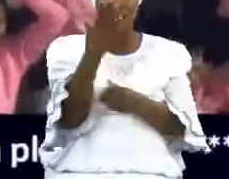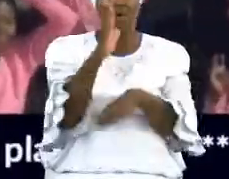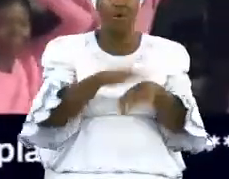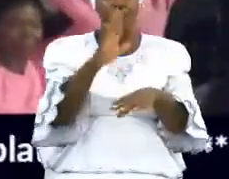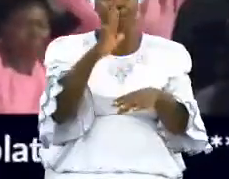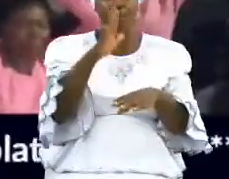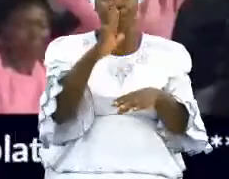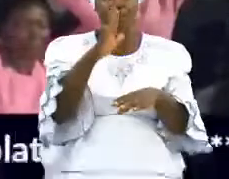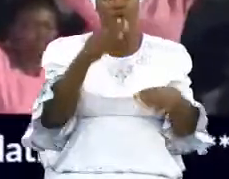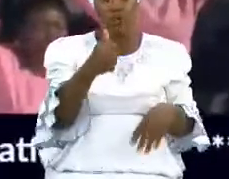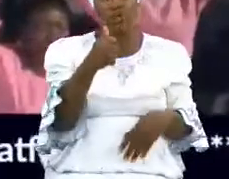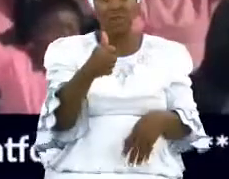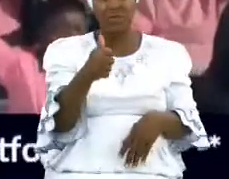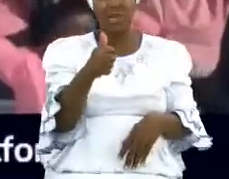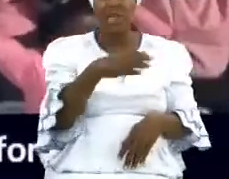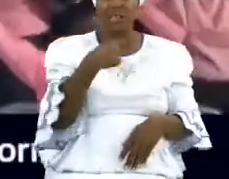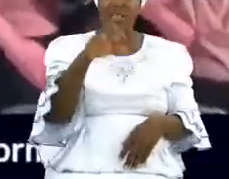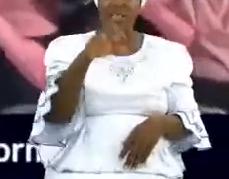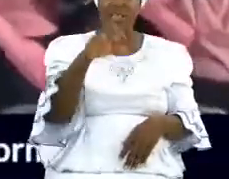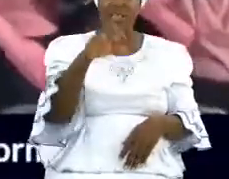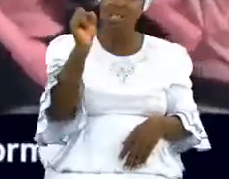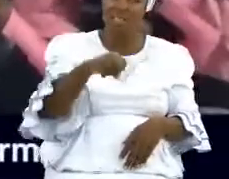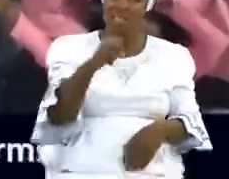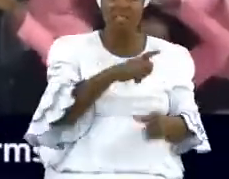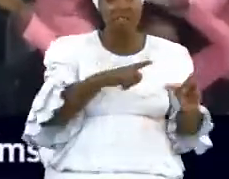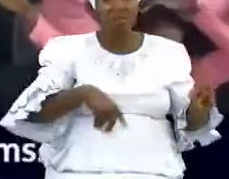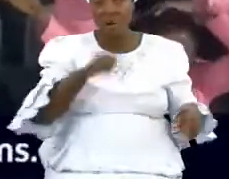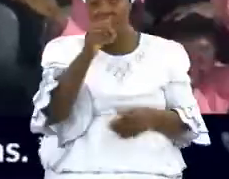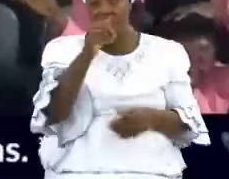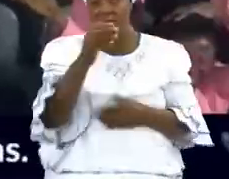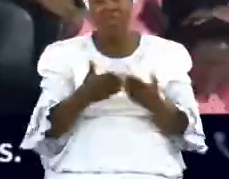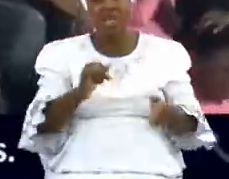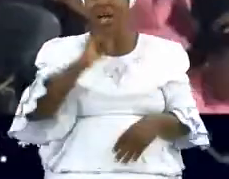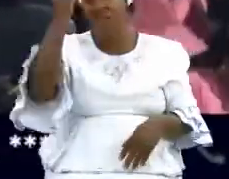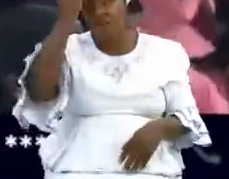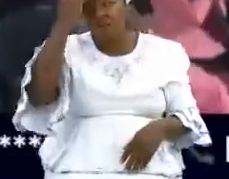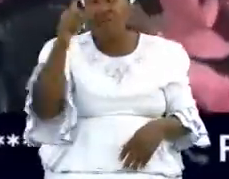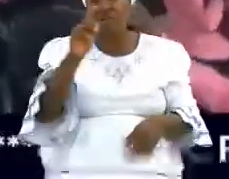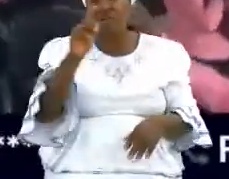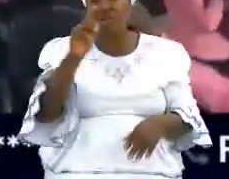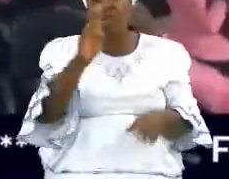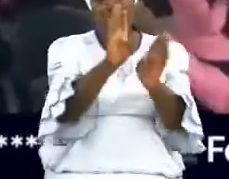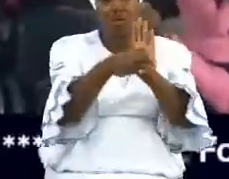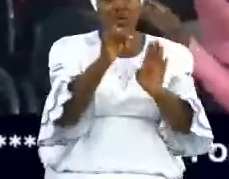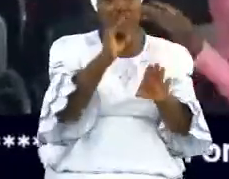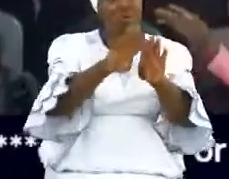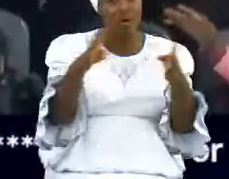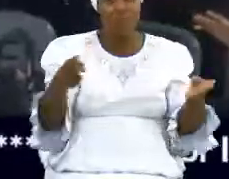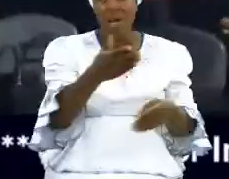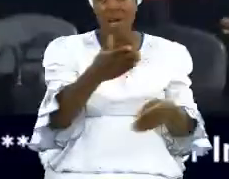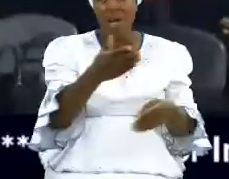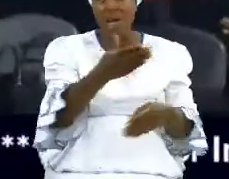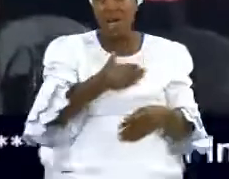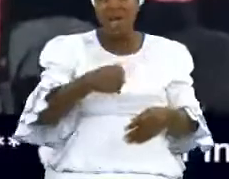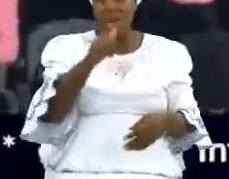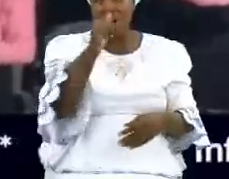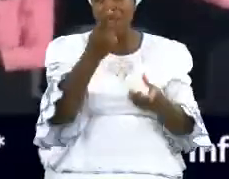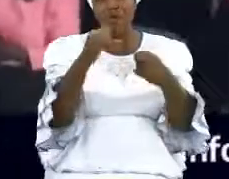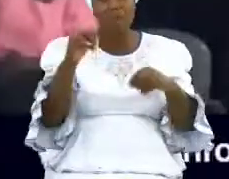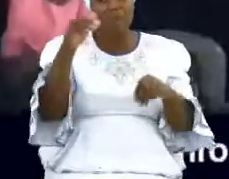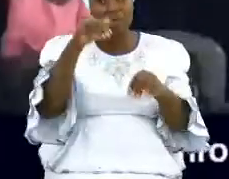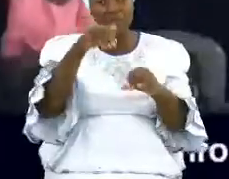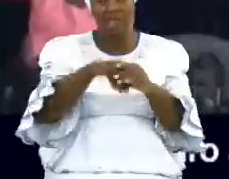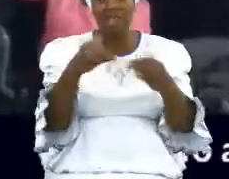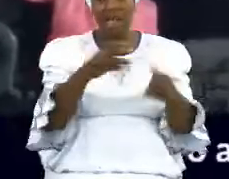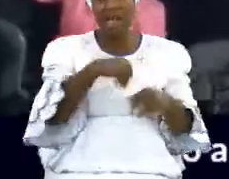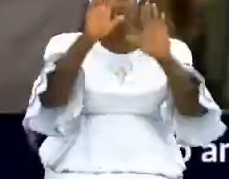and say, yes, Lord, I'm here. I know the door is open and I'm coming. A miracle